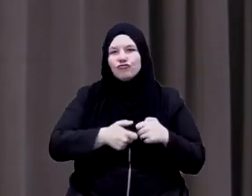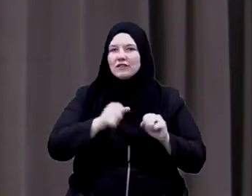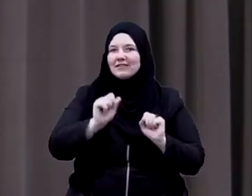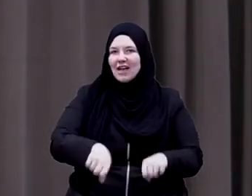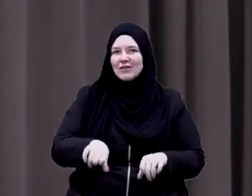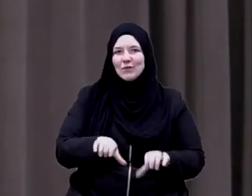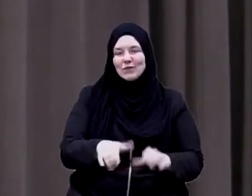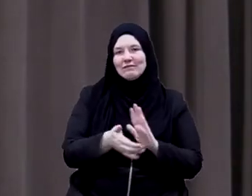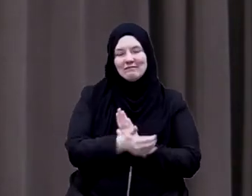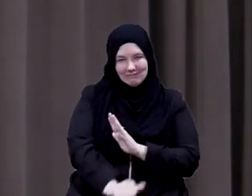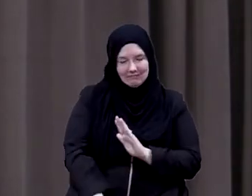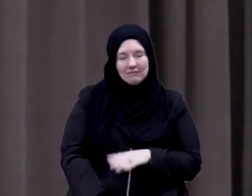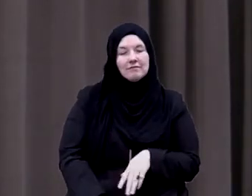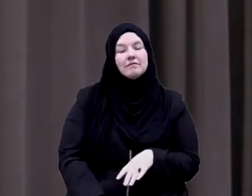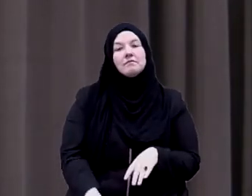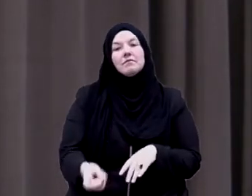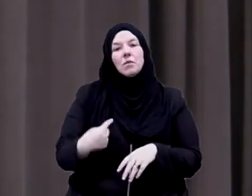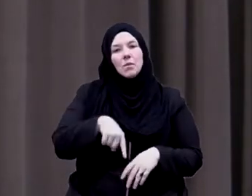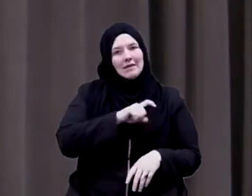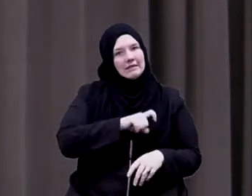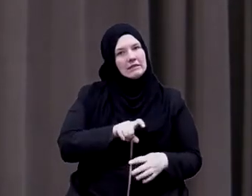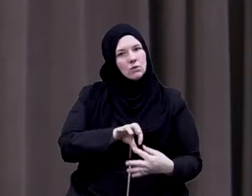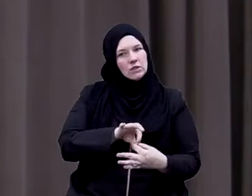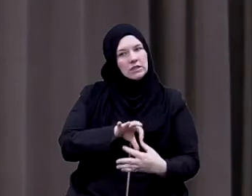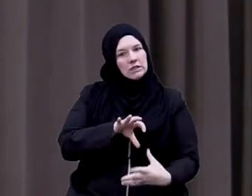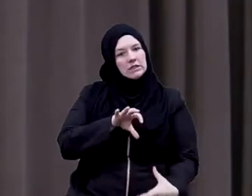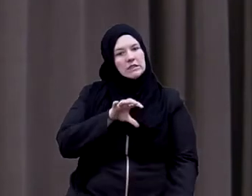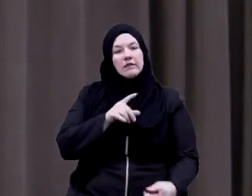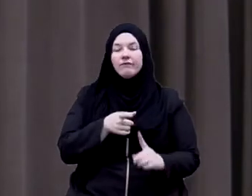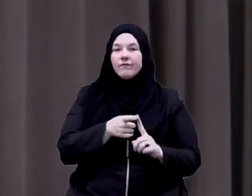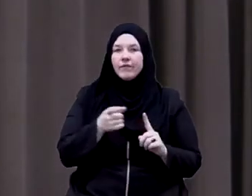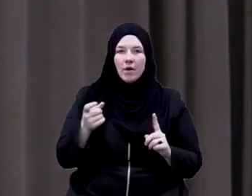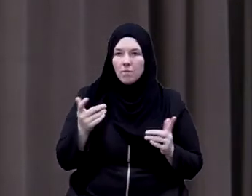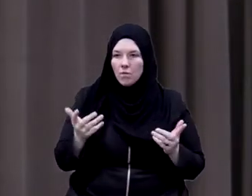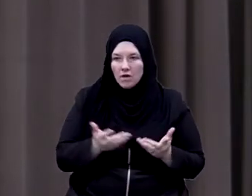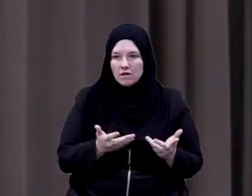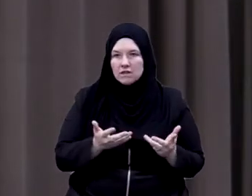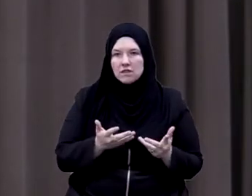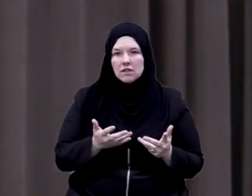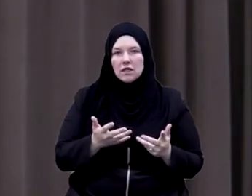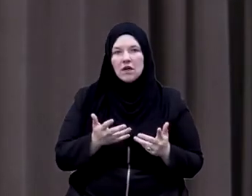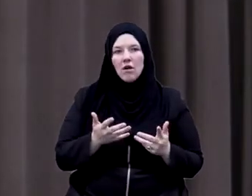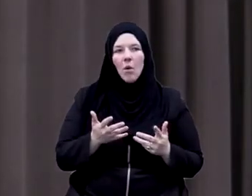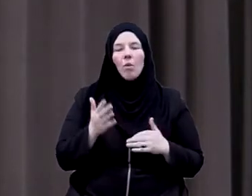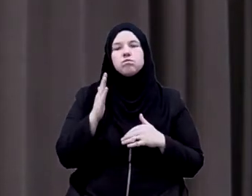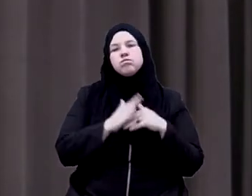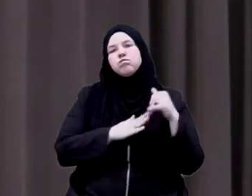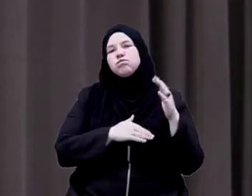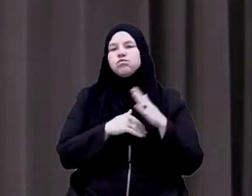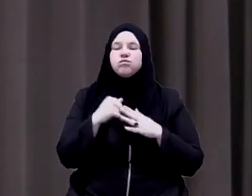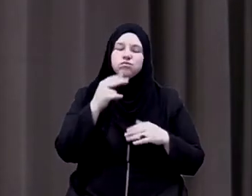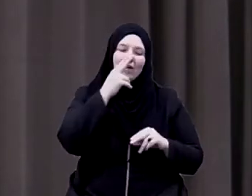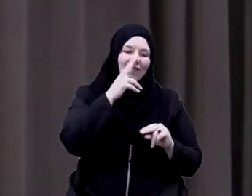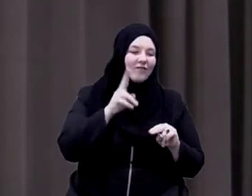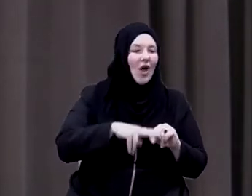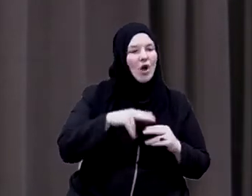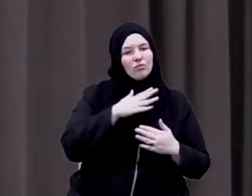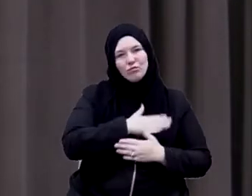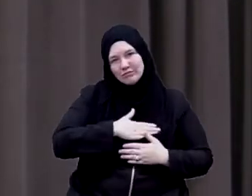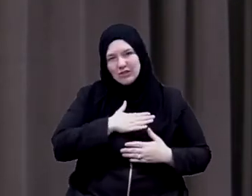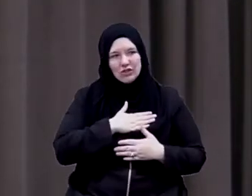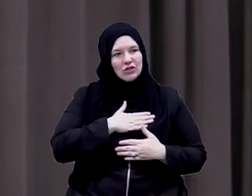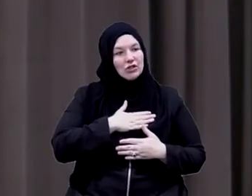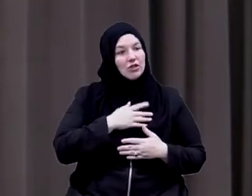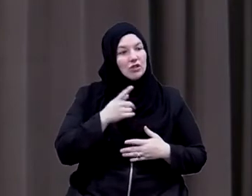And we need to wean them off of what is luxury and pleasure and bring